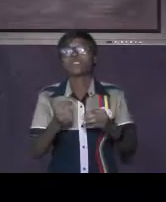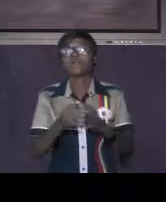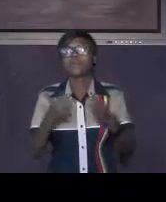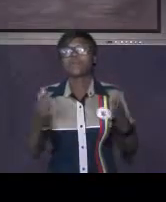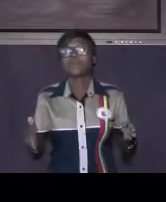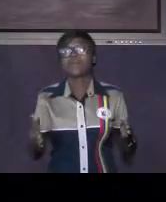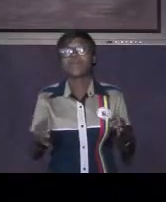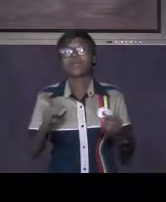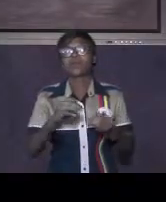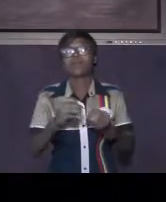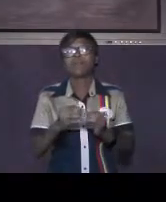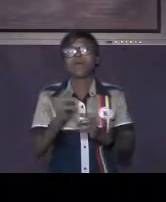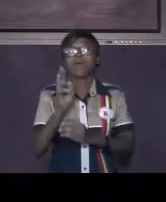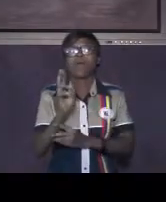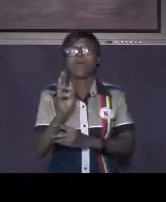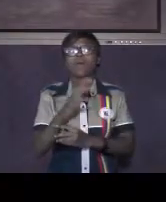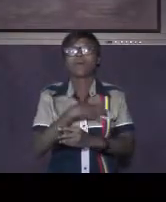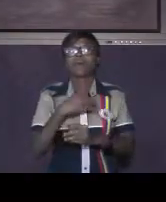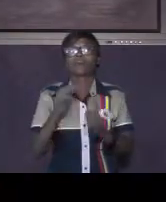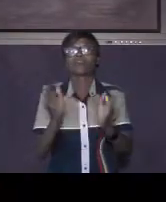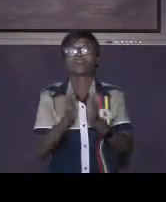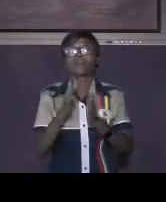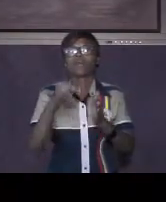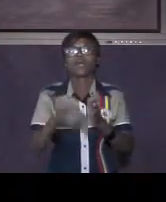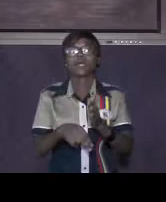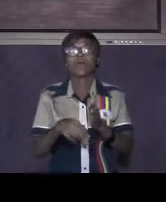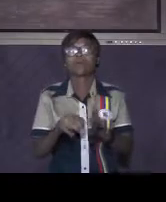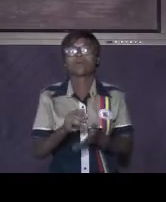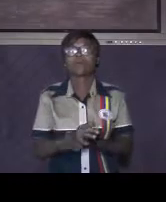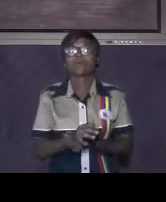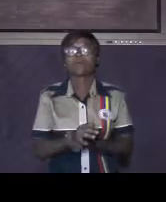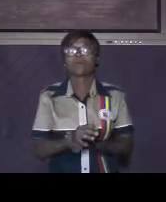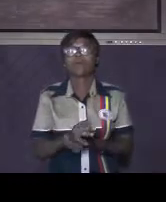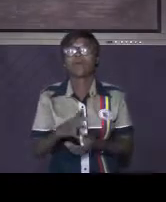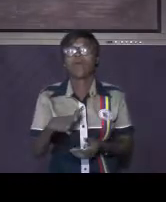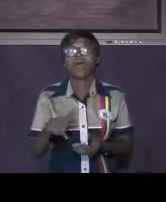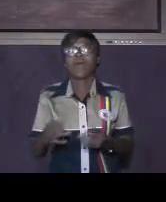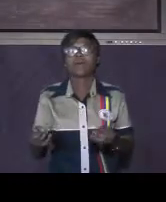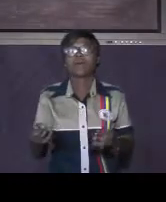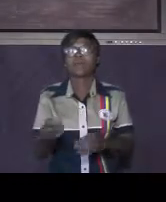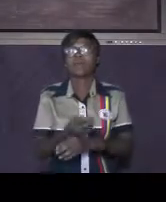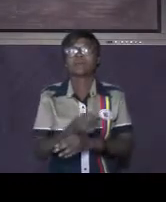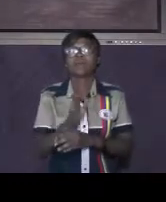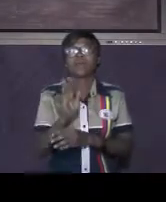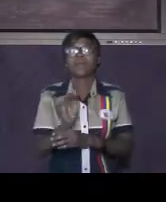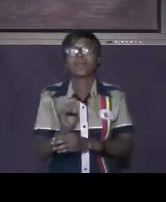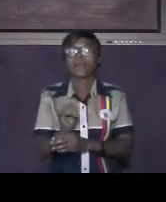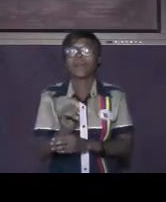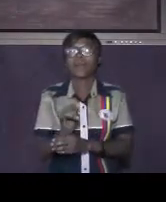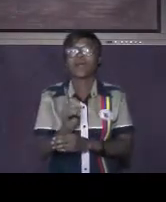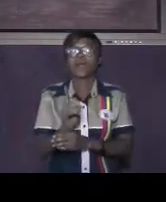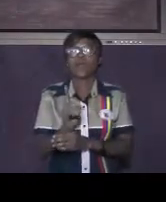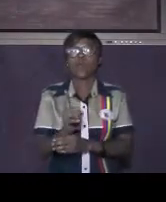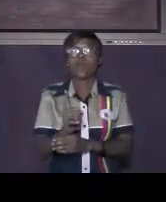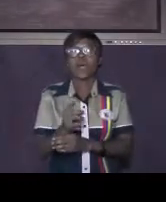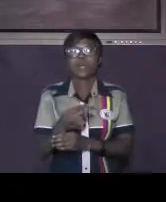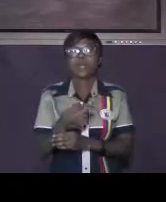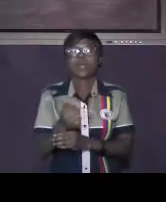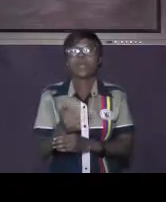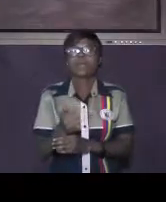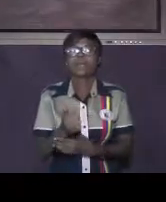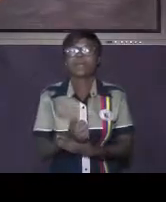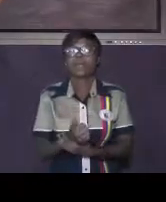two on top and the smaller number below, then multiplying by